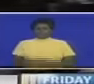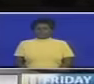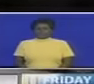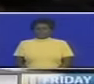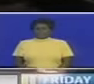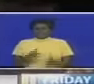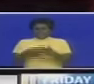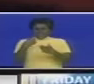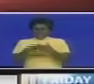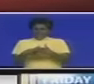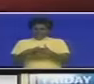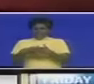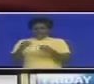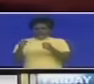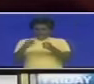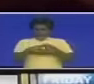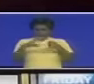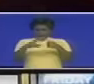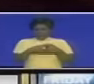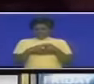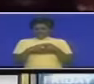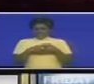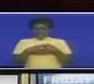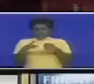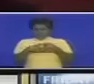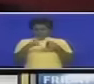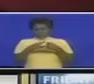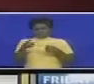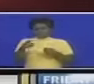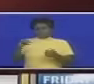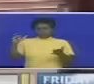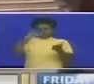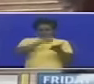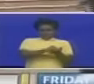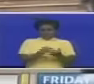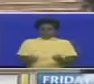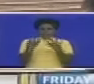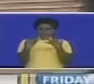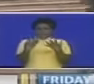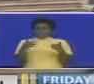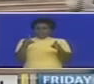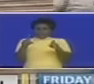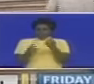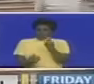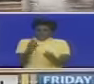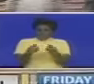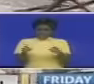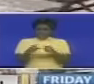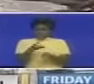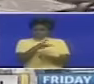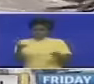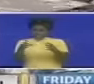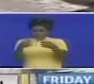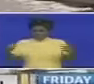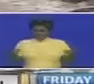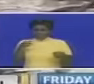Then came the August 7th inferno that destroyed their rival's terminal at the Jomo Kenyatta International Airport, and subsequently the Westgate Mall incident